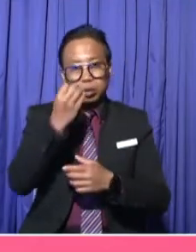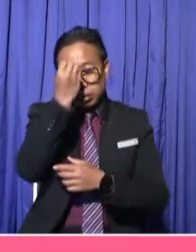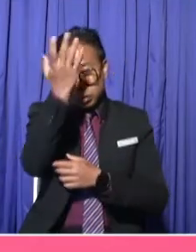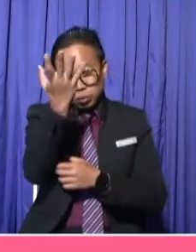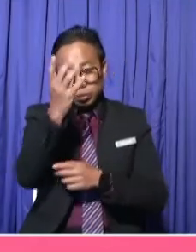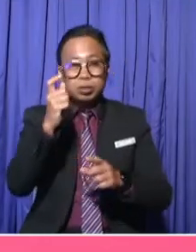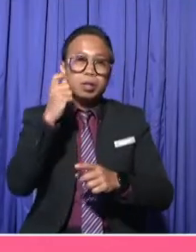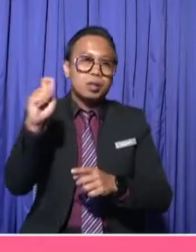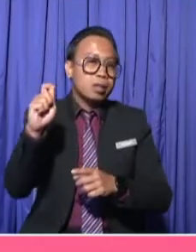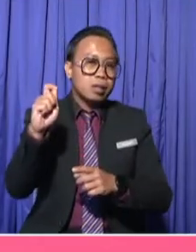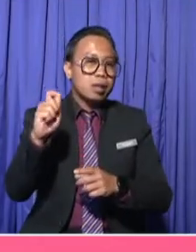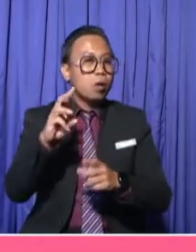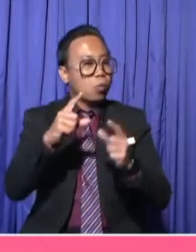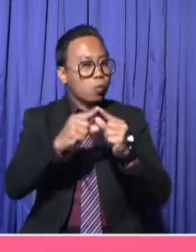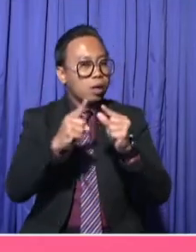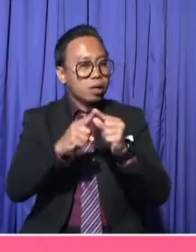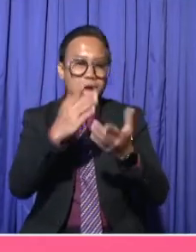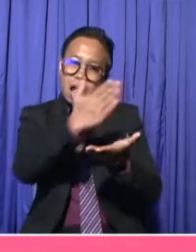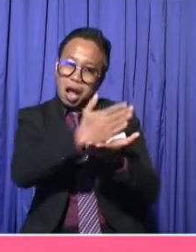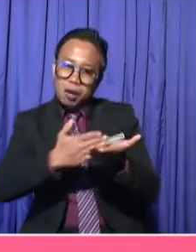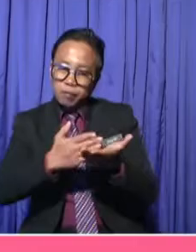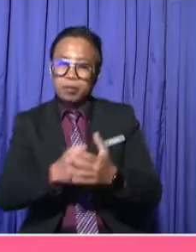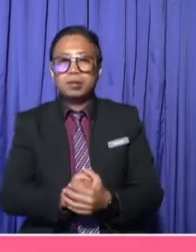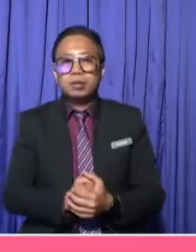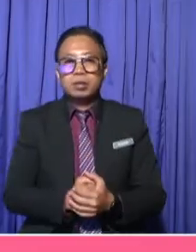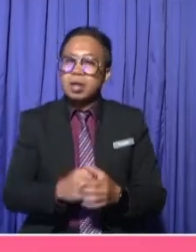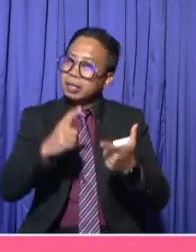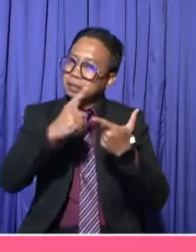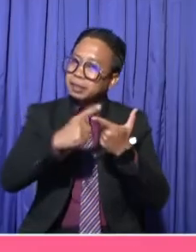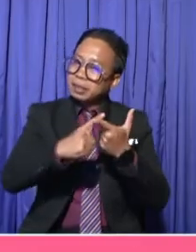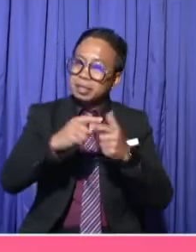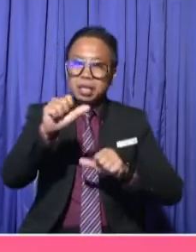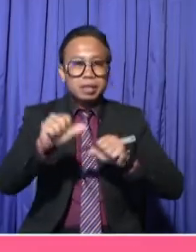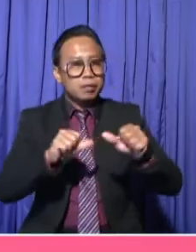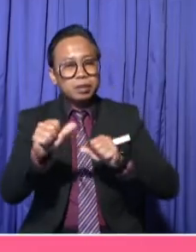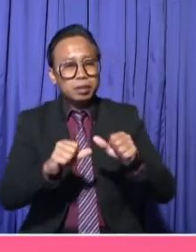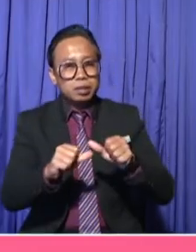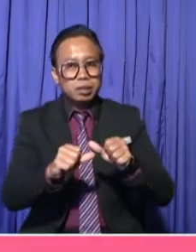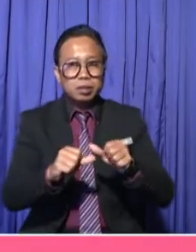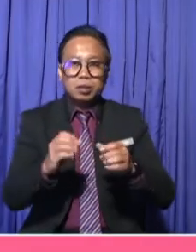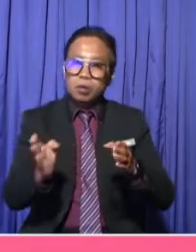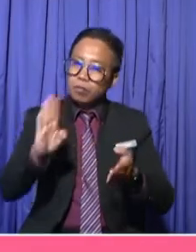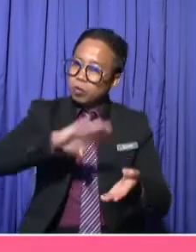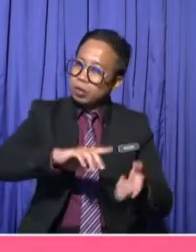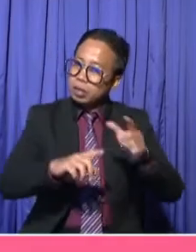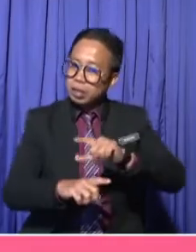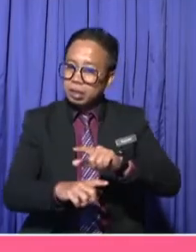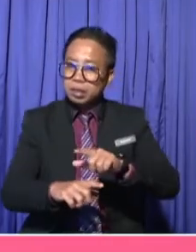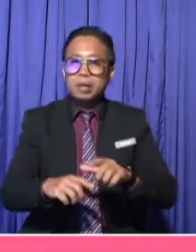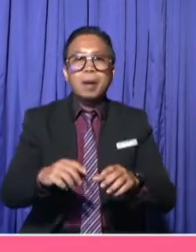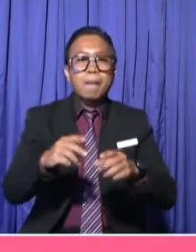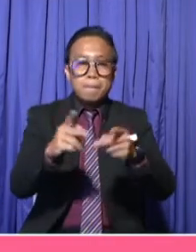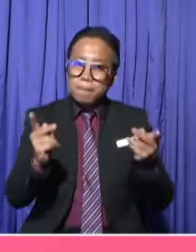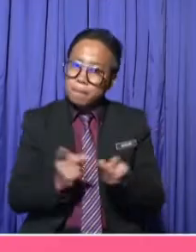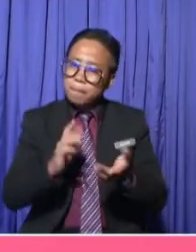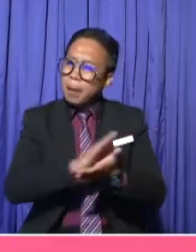the word half. For the second activity, folding the paper plate, you have